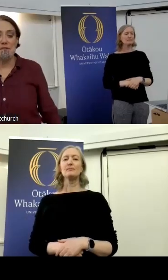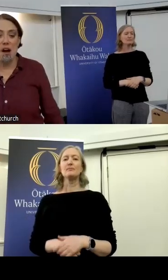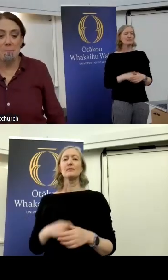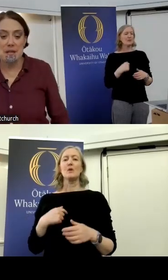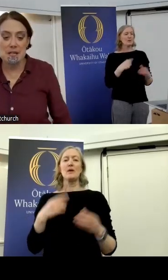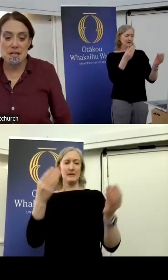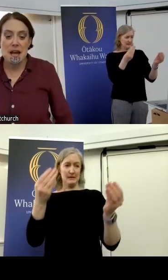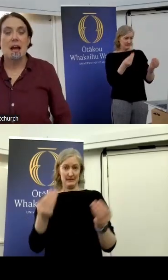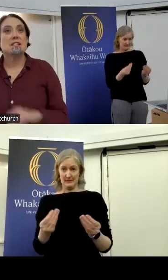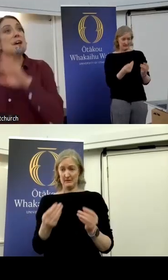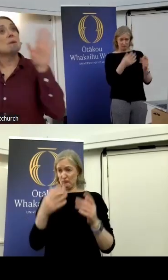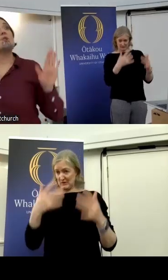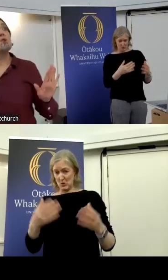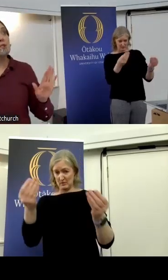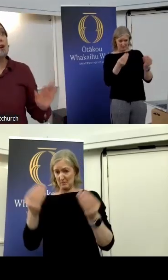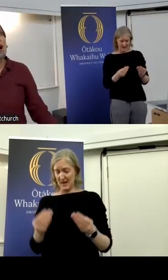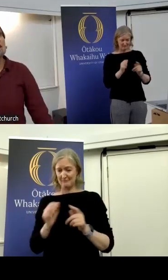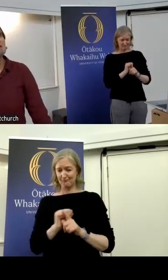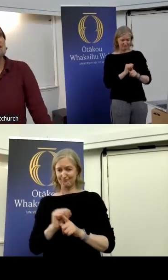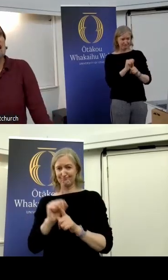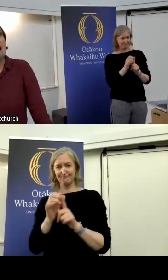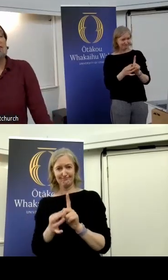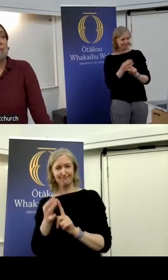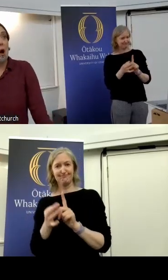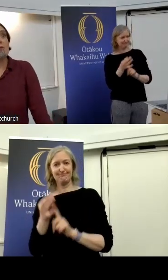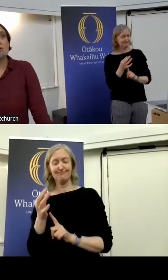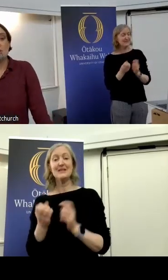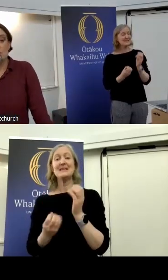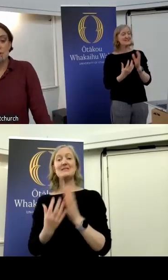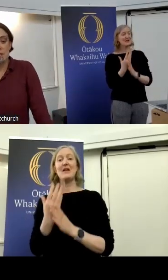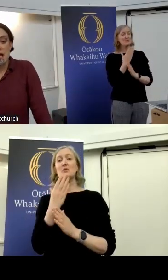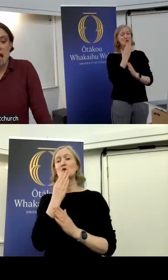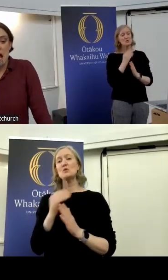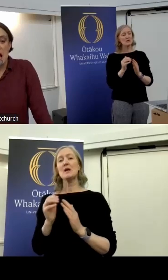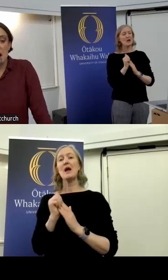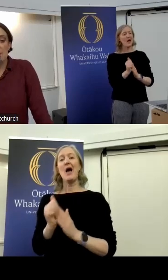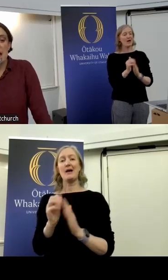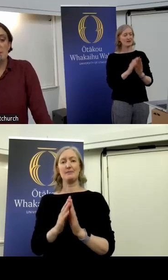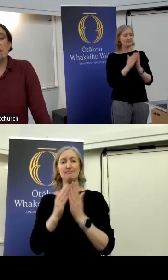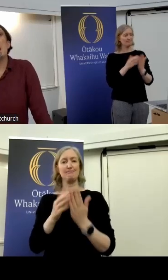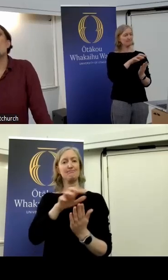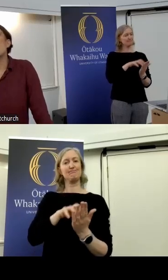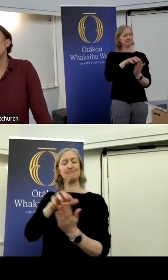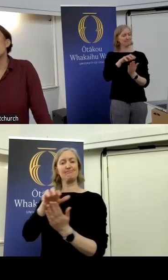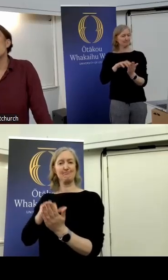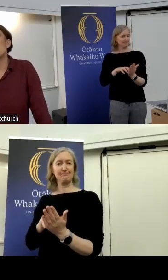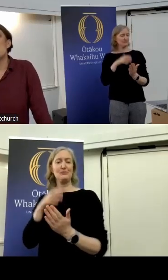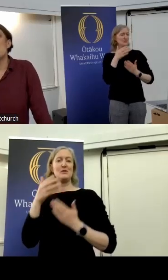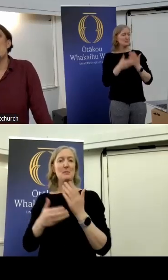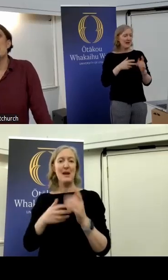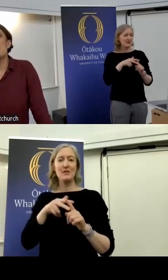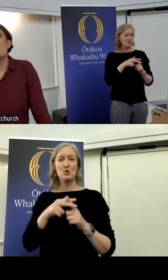and refinement, developed a user guide for both tools, and we're now in the process